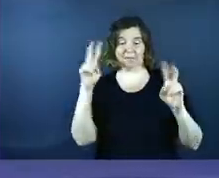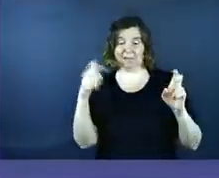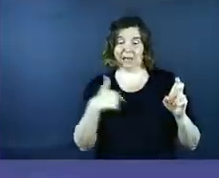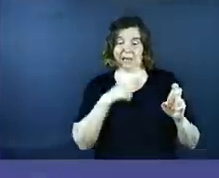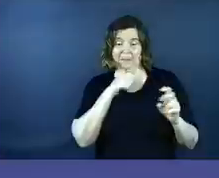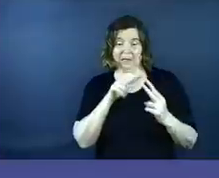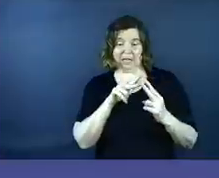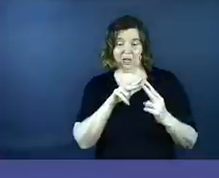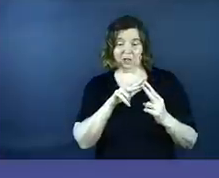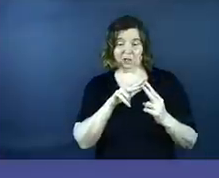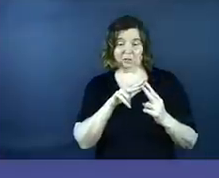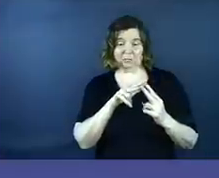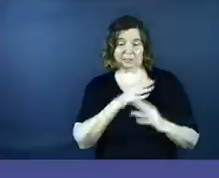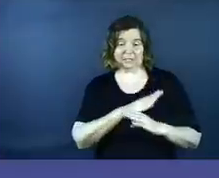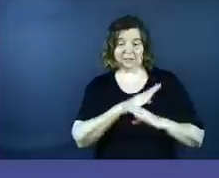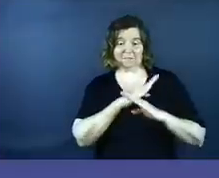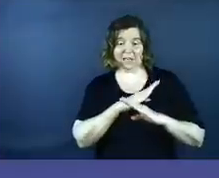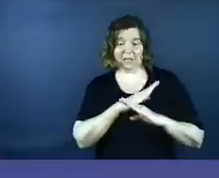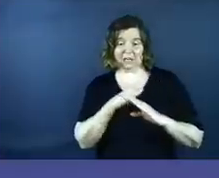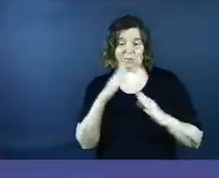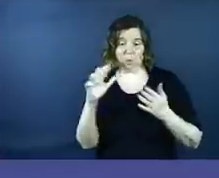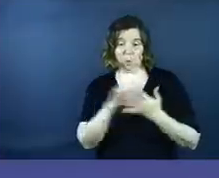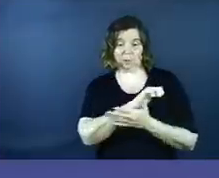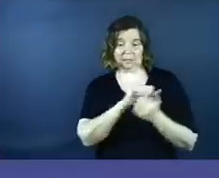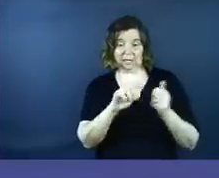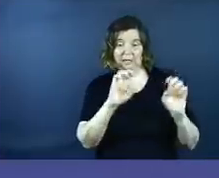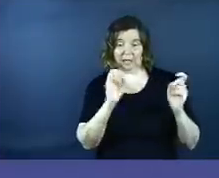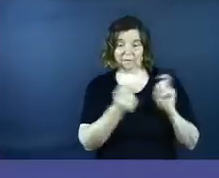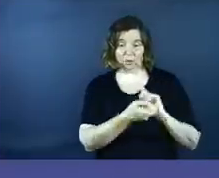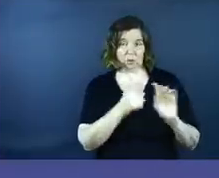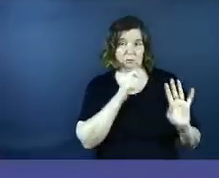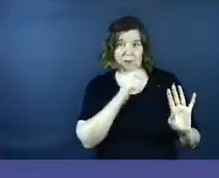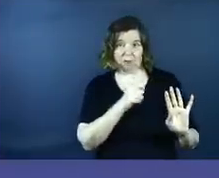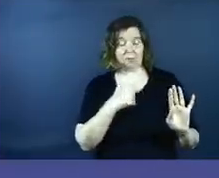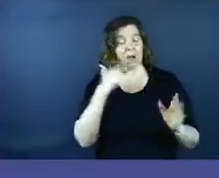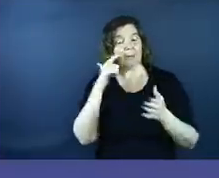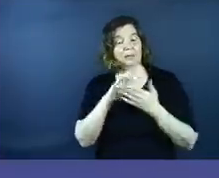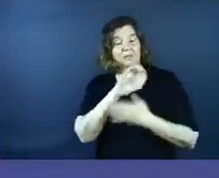either attacking or defending evolution. He says, I believe